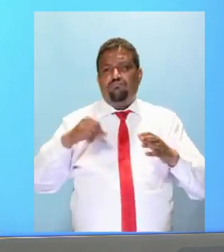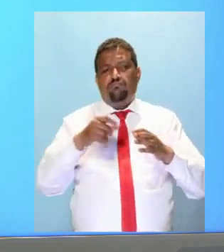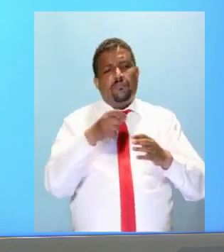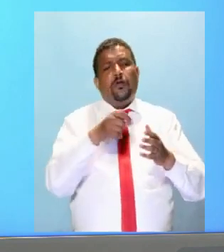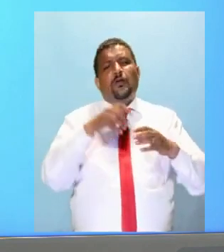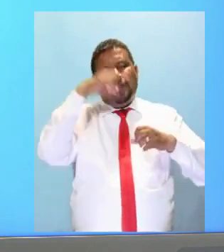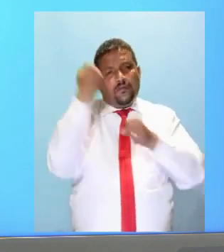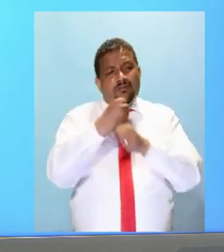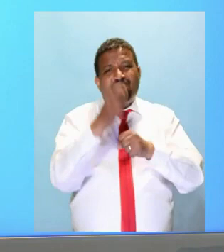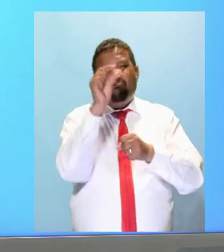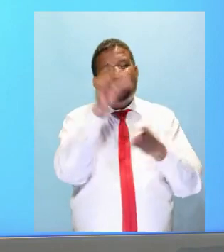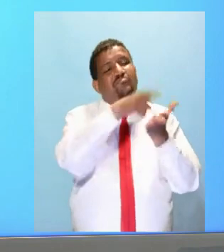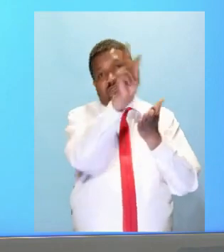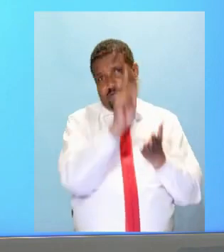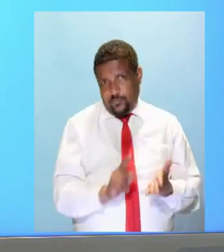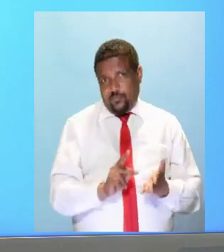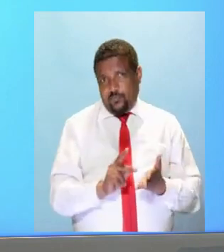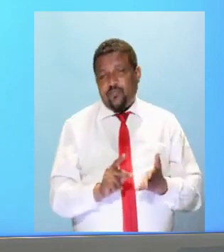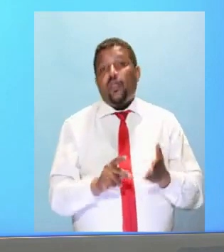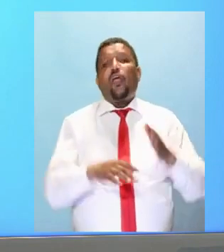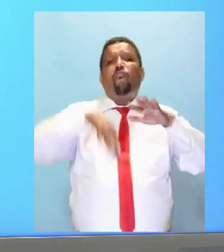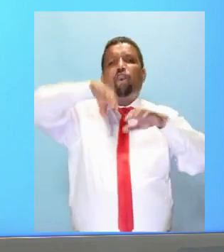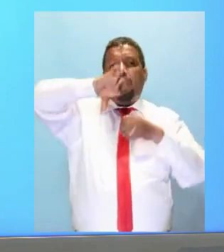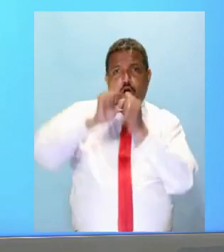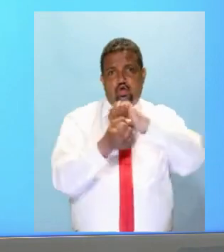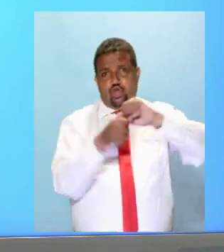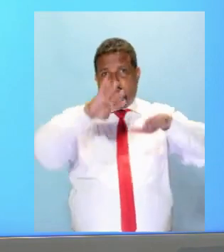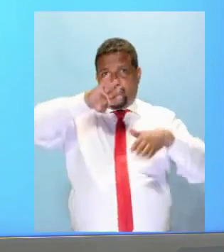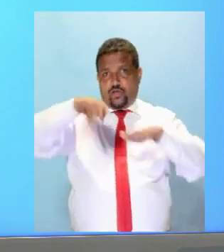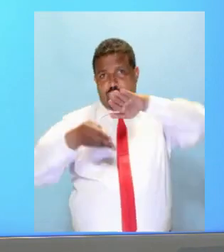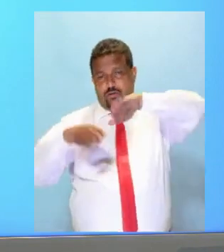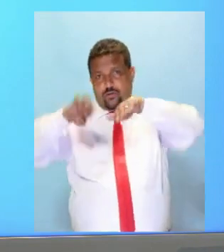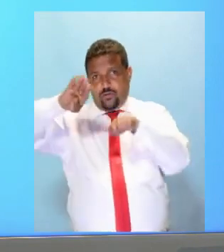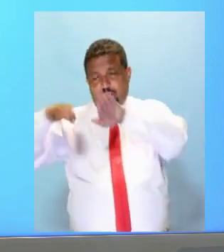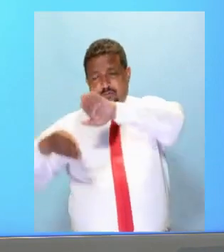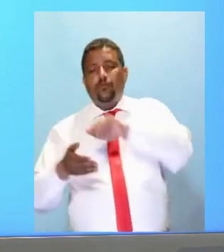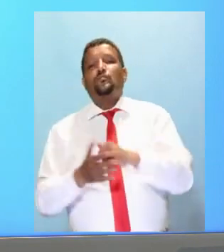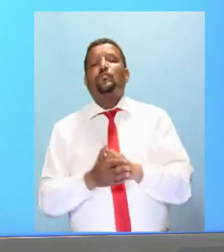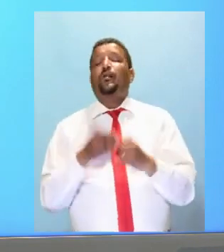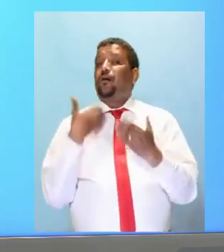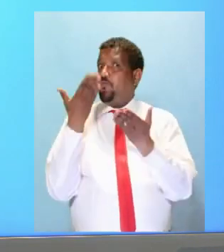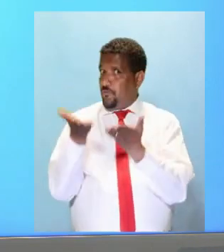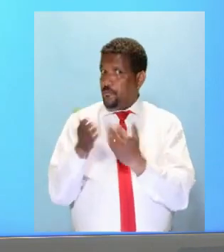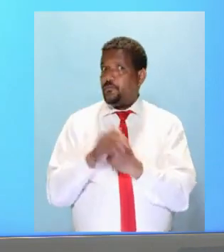Economic booms and depressions, which is fluctuation. There is